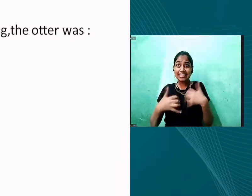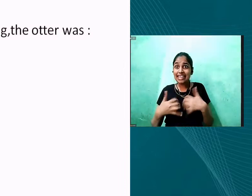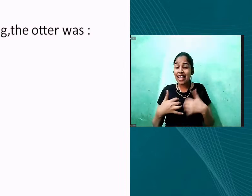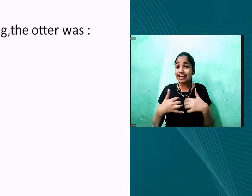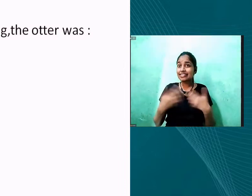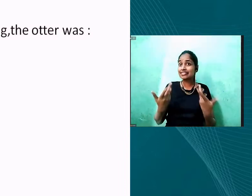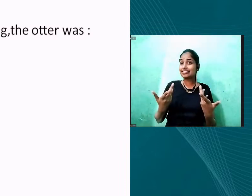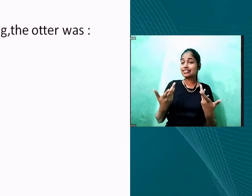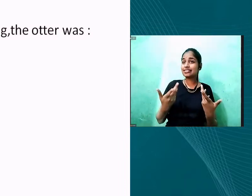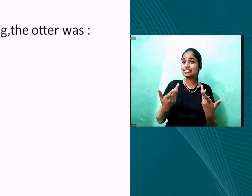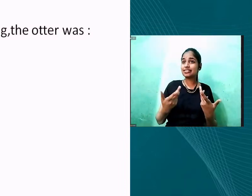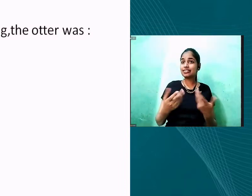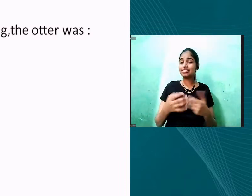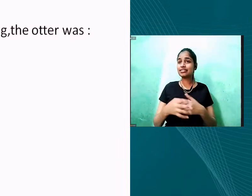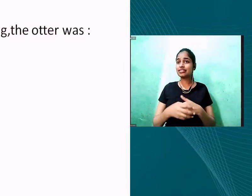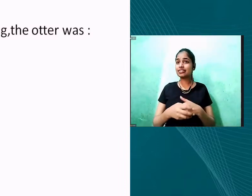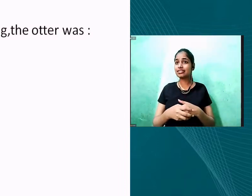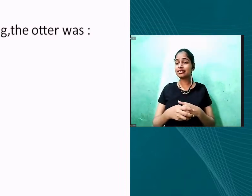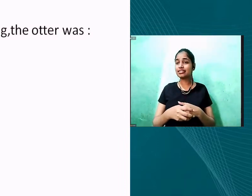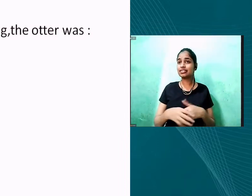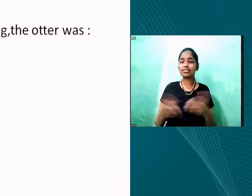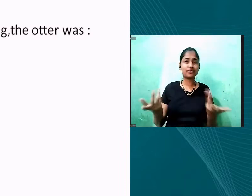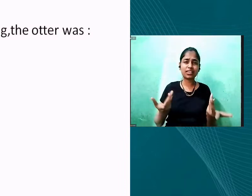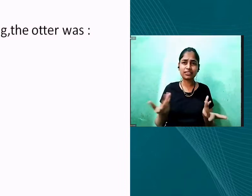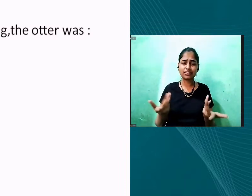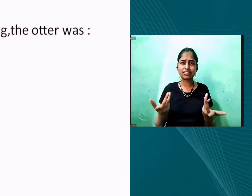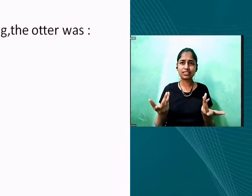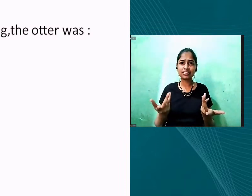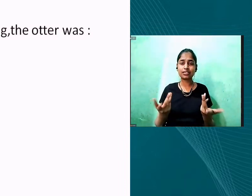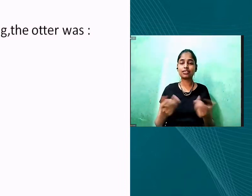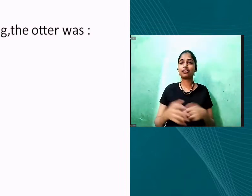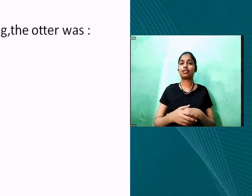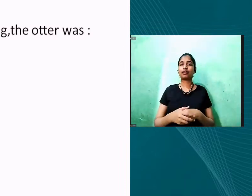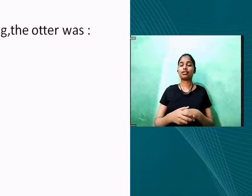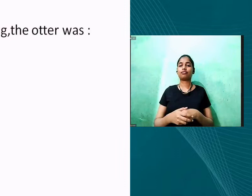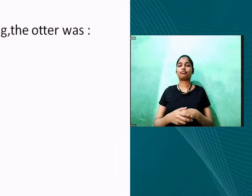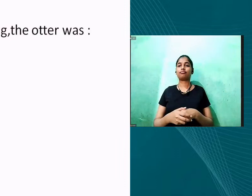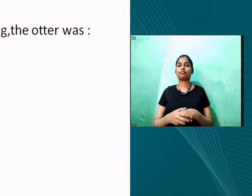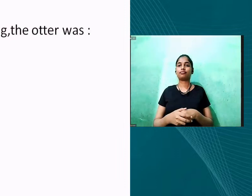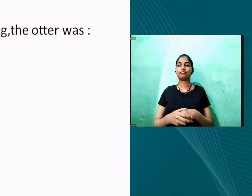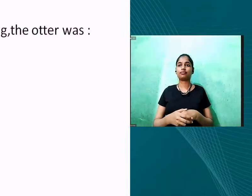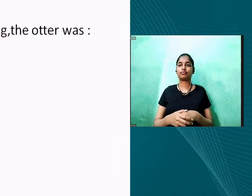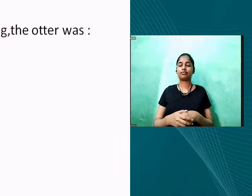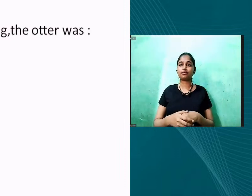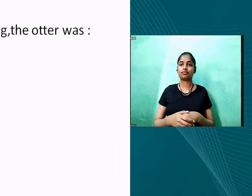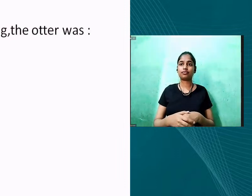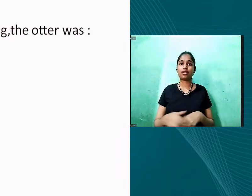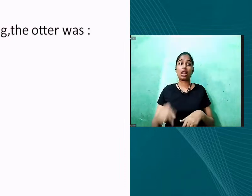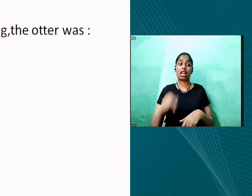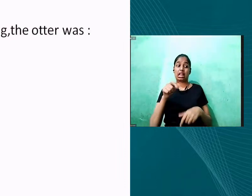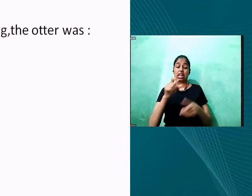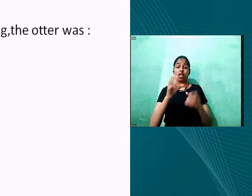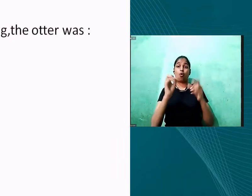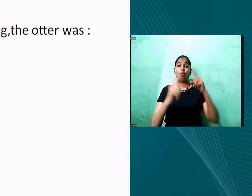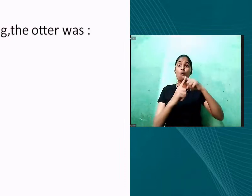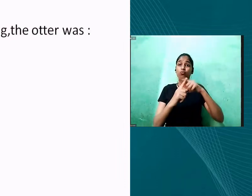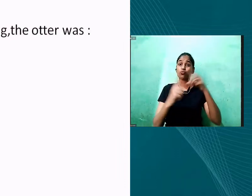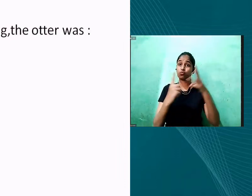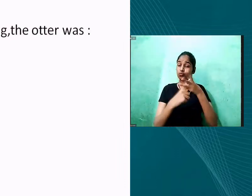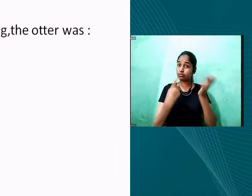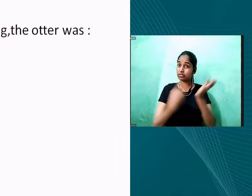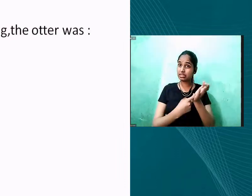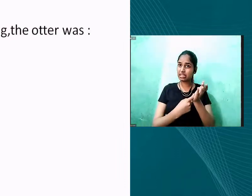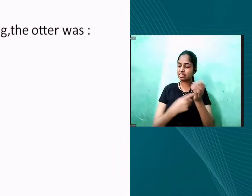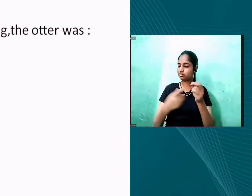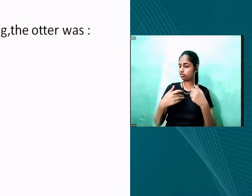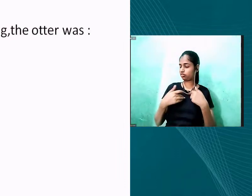Indifferent? Exactly, indifferent, because he did not know the writer. And if you meet